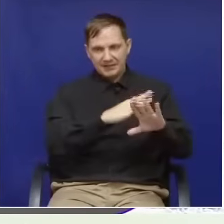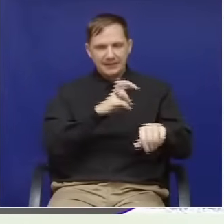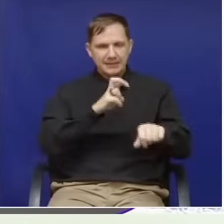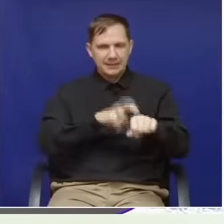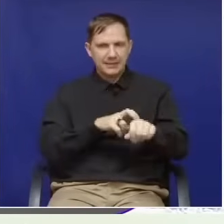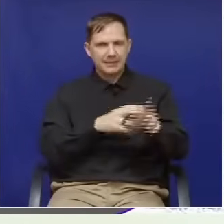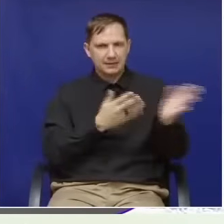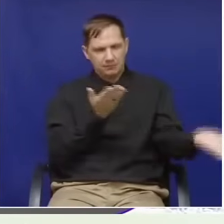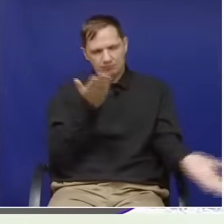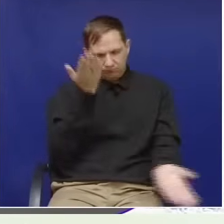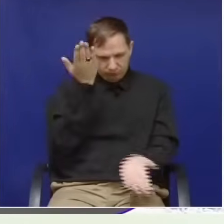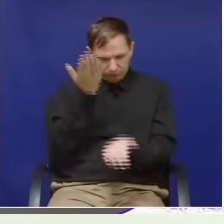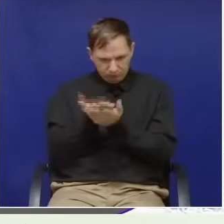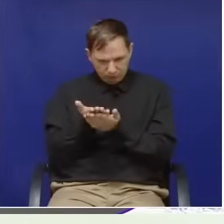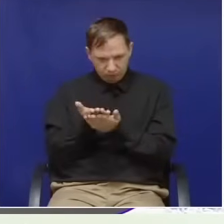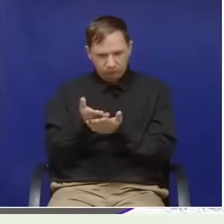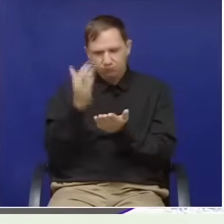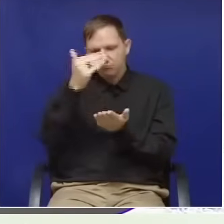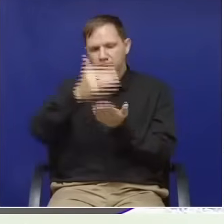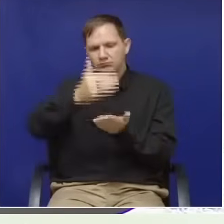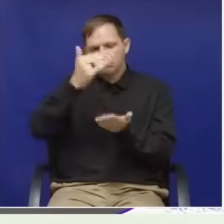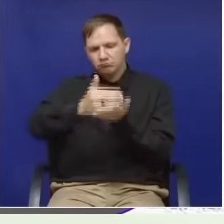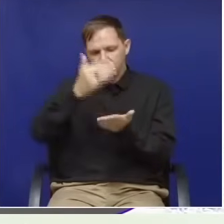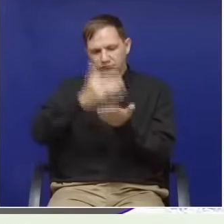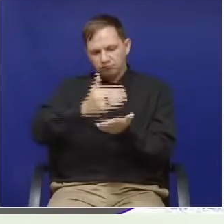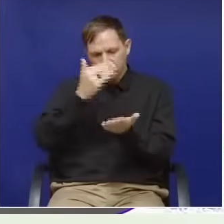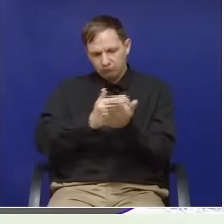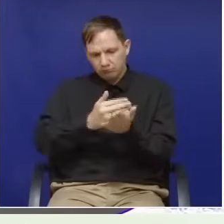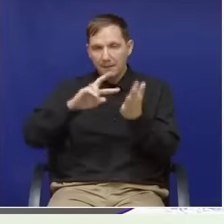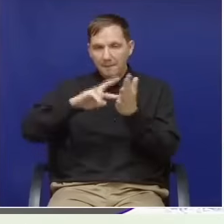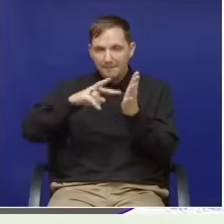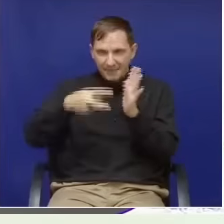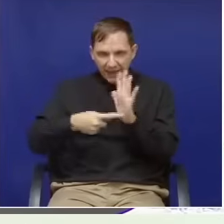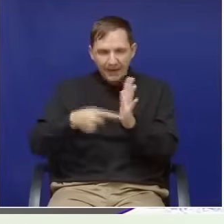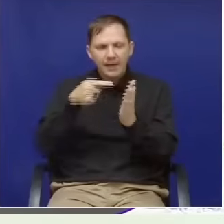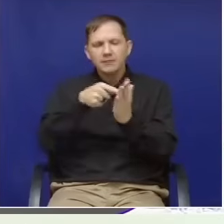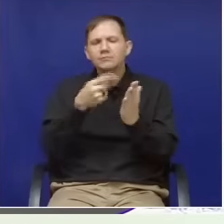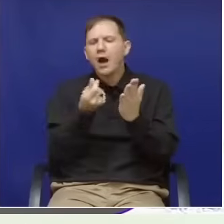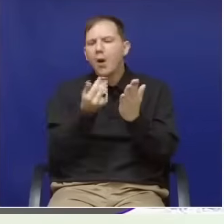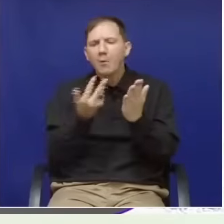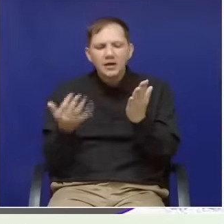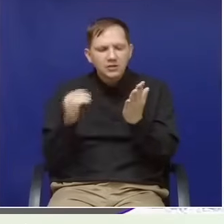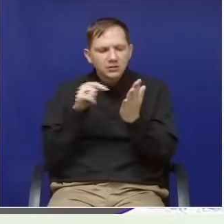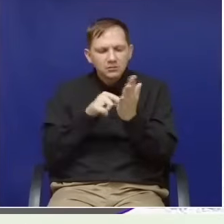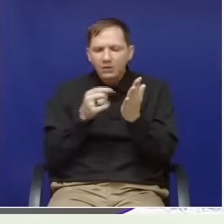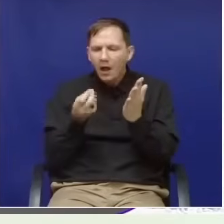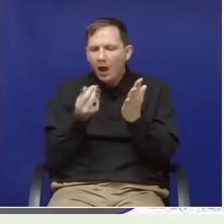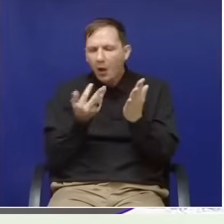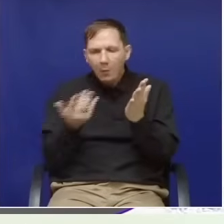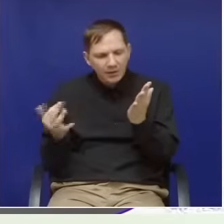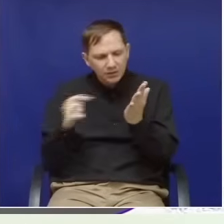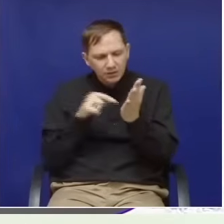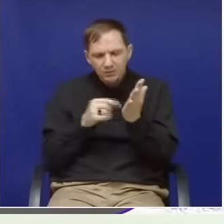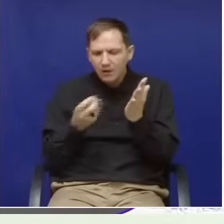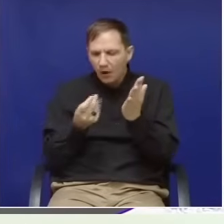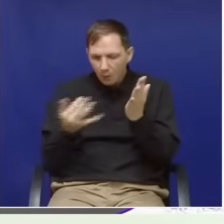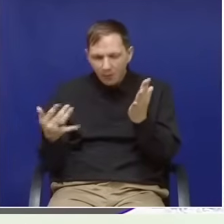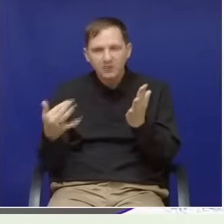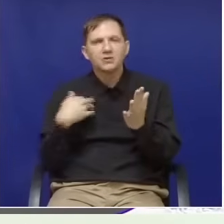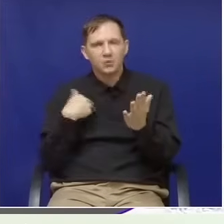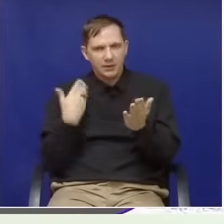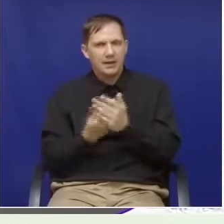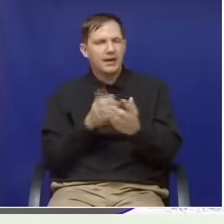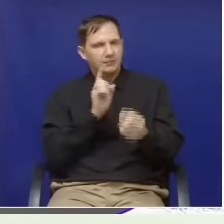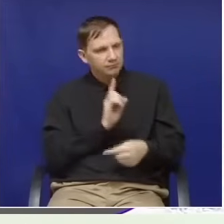plan, in particular to cost that plan, so that we can approach the Department of